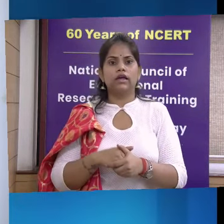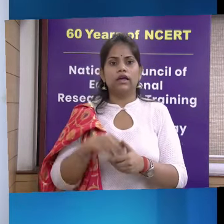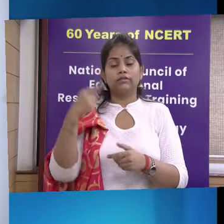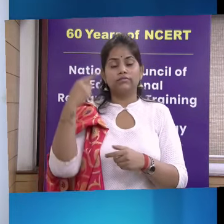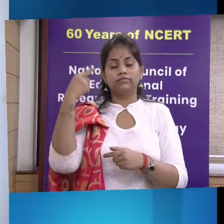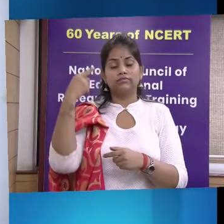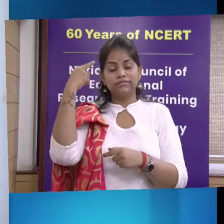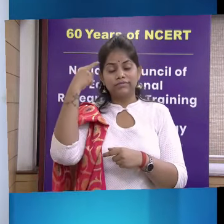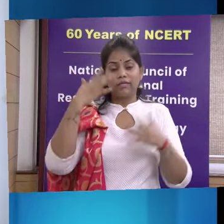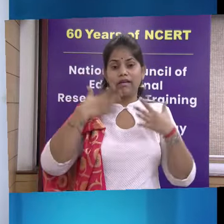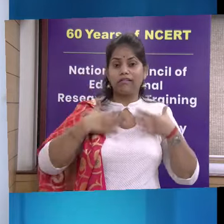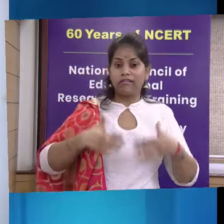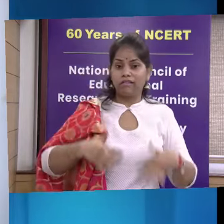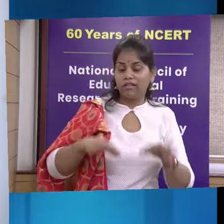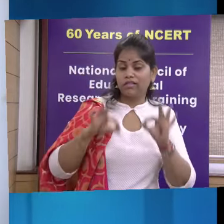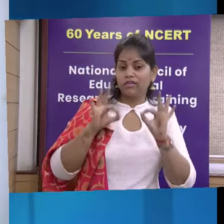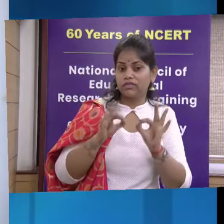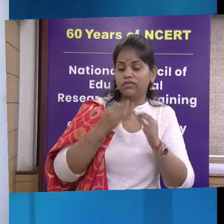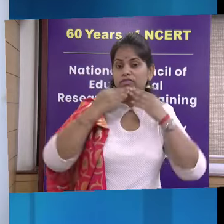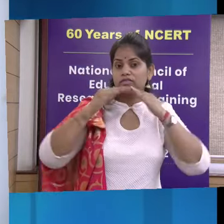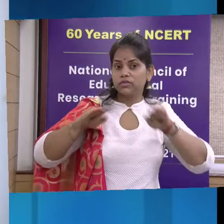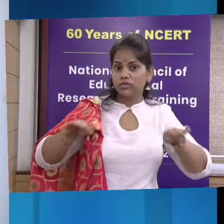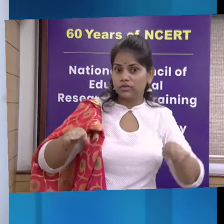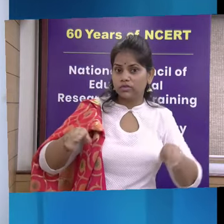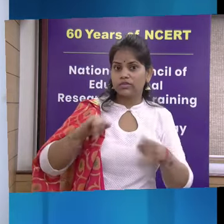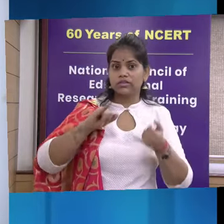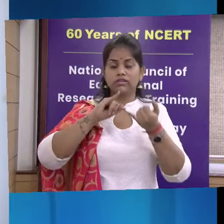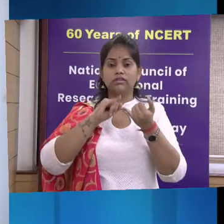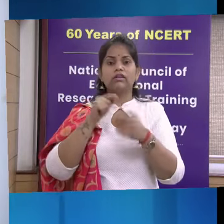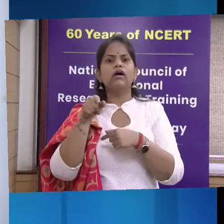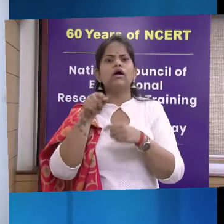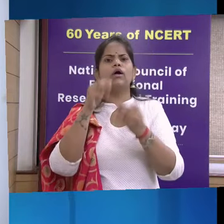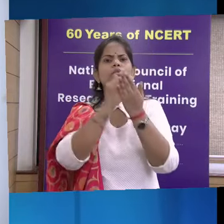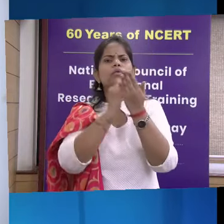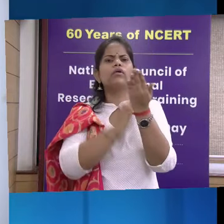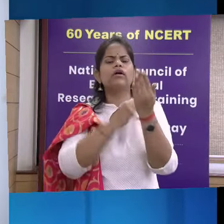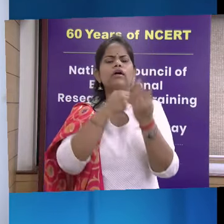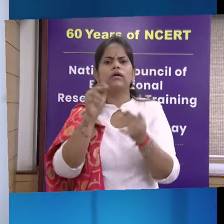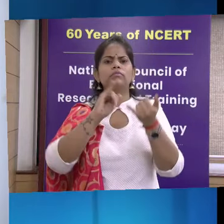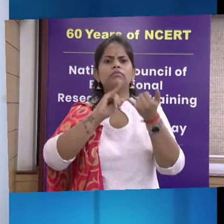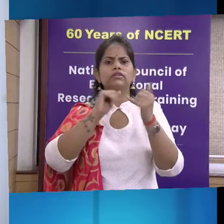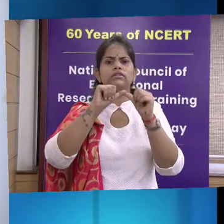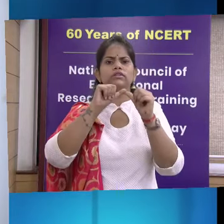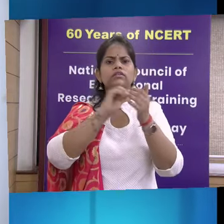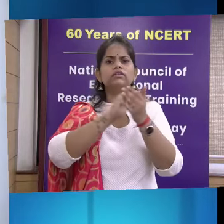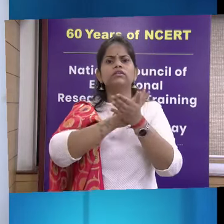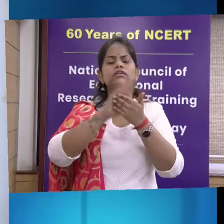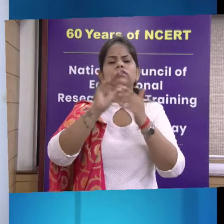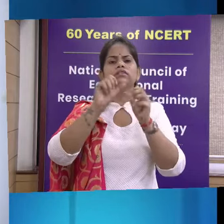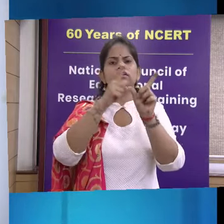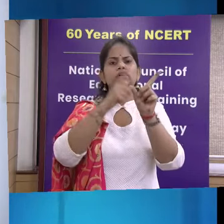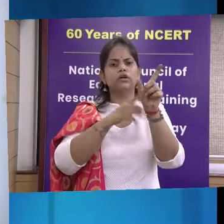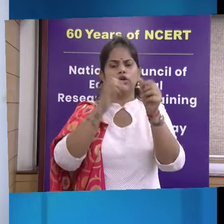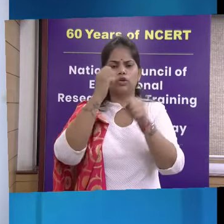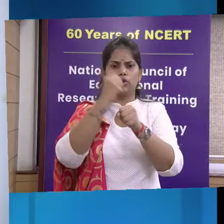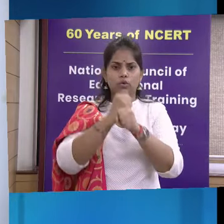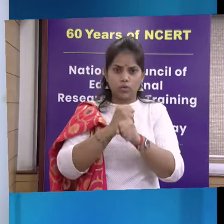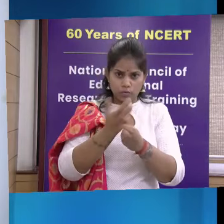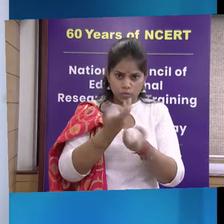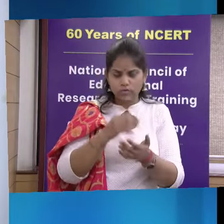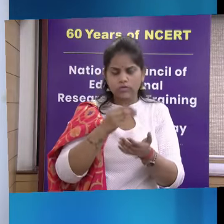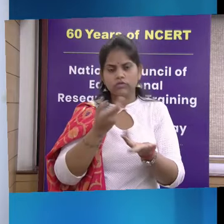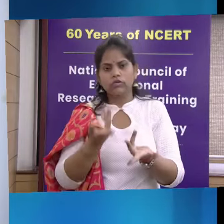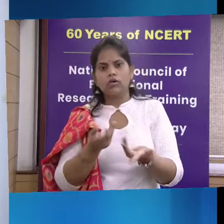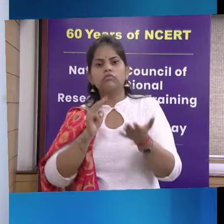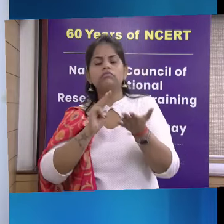students through its program of Shahyog and is successfully running MANODARPAN program launched